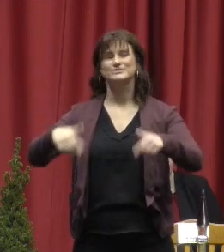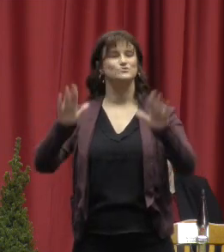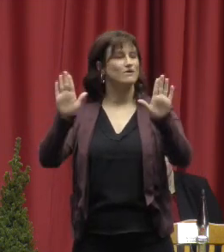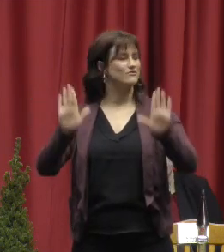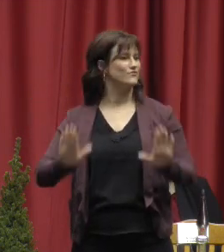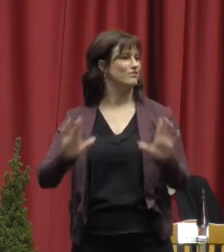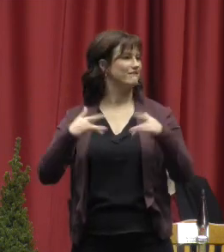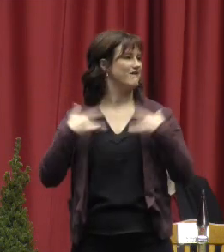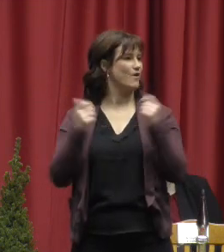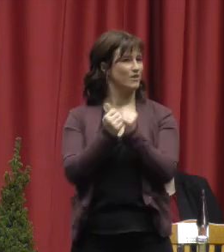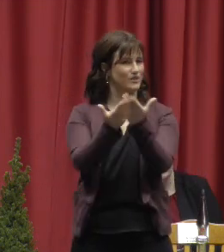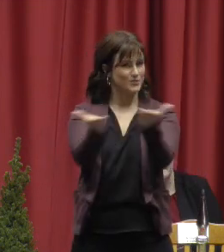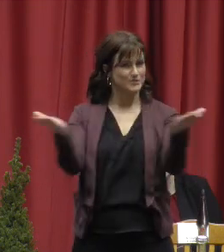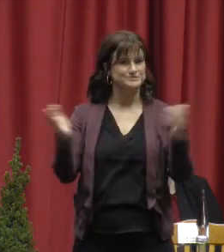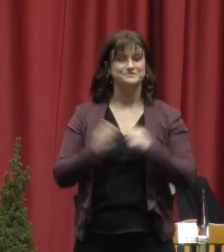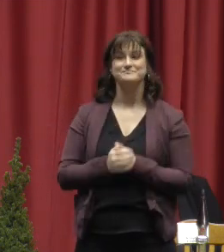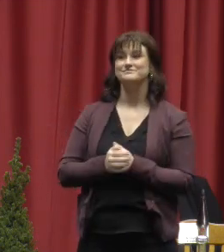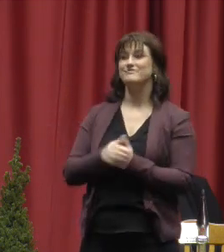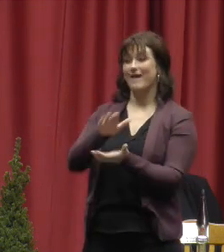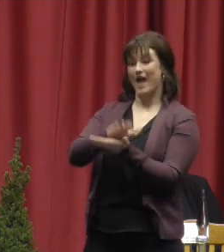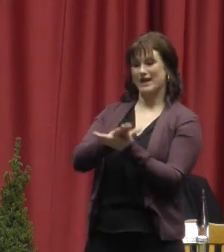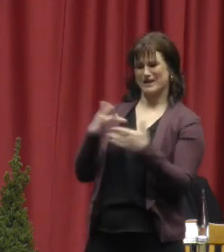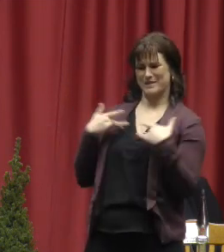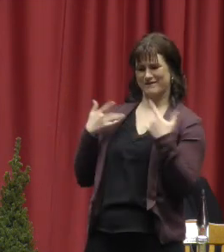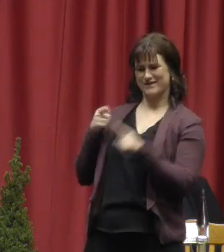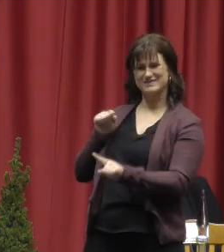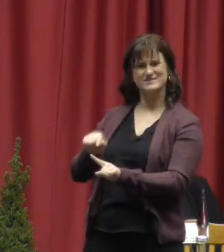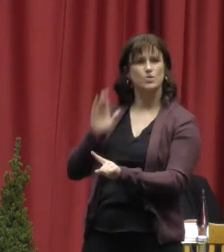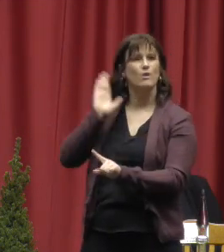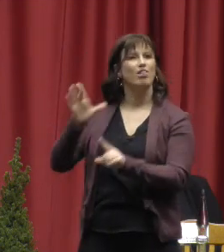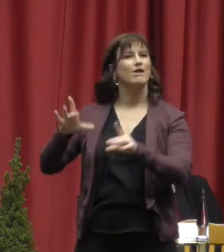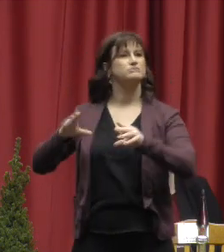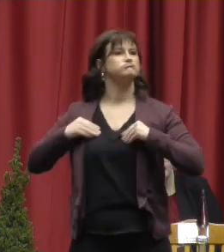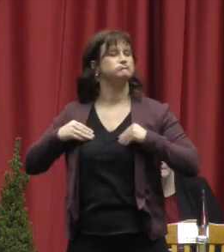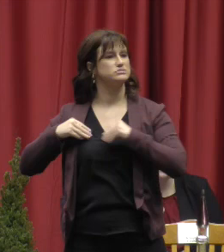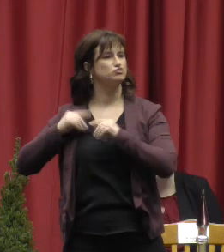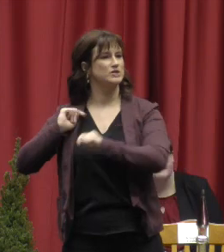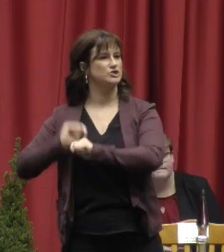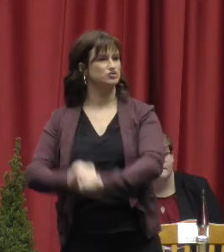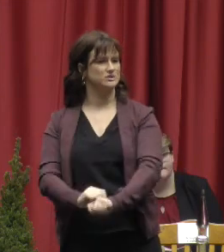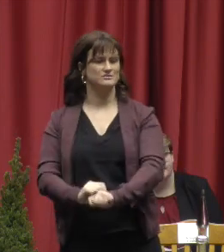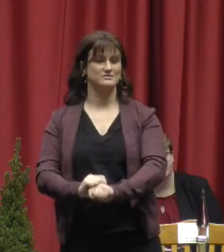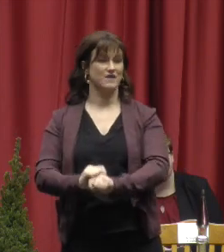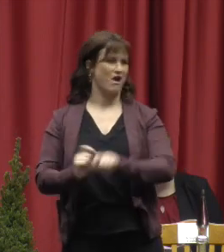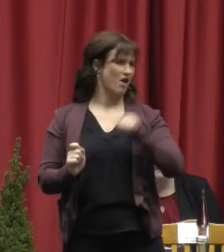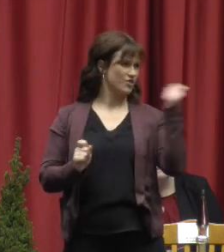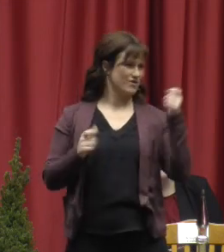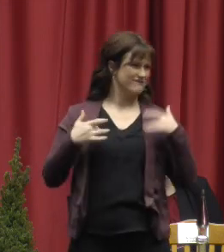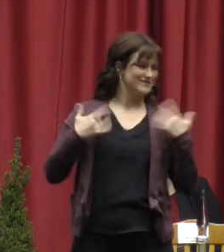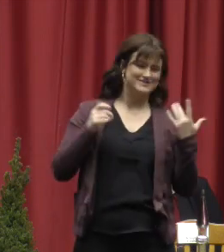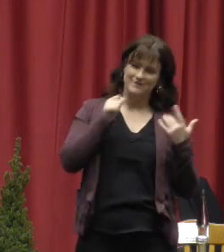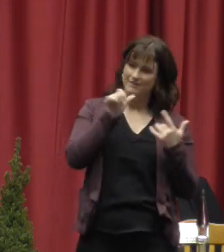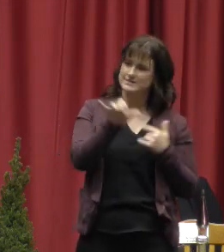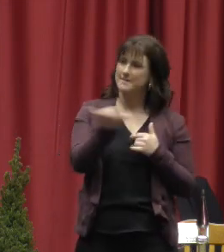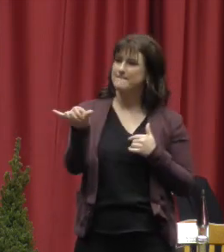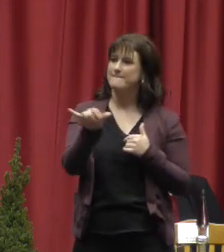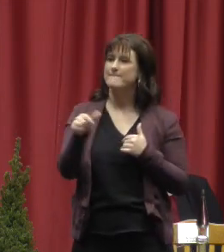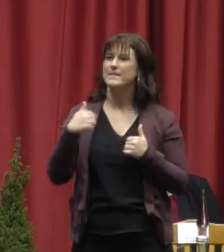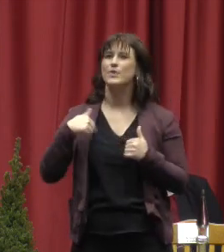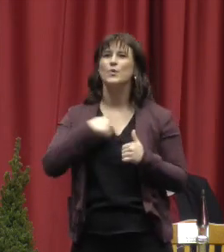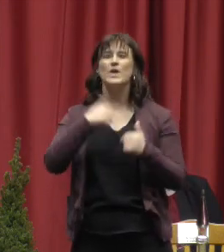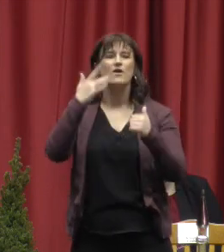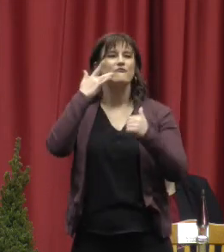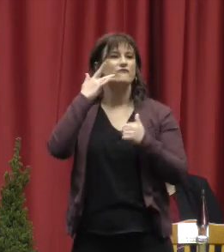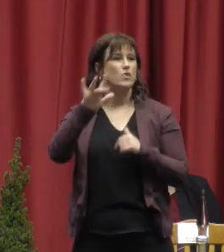you. Academic events embrace tradition like few others in our society, and we're fortunate to be able to host this